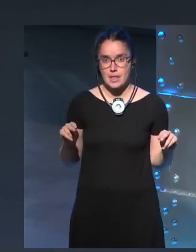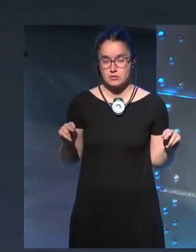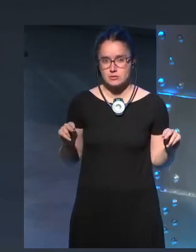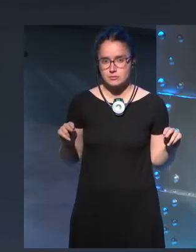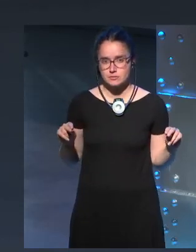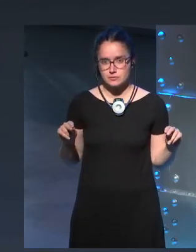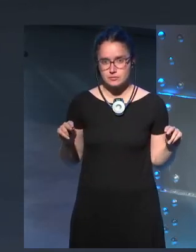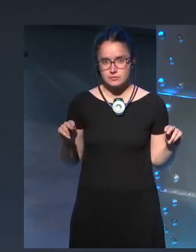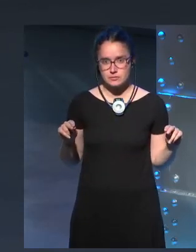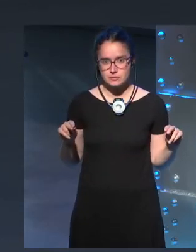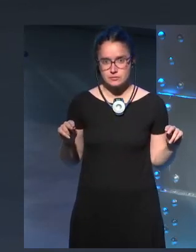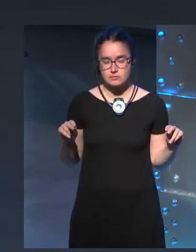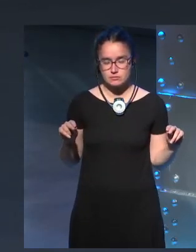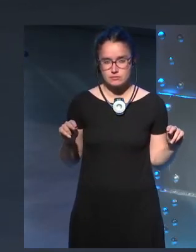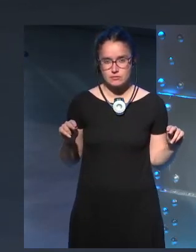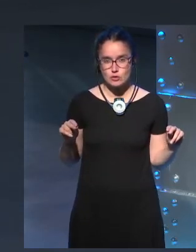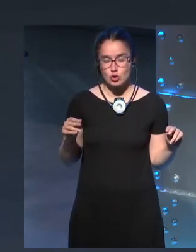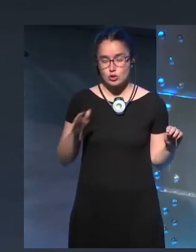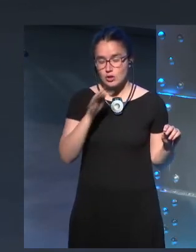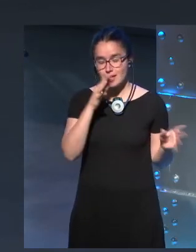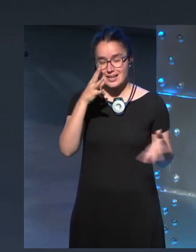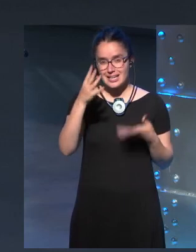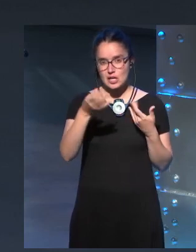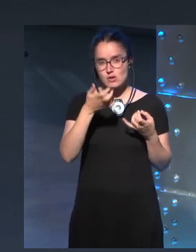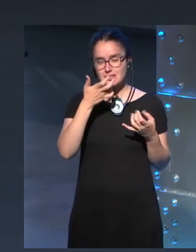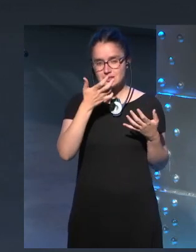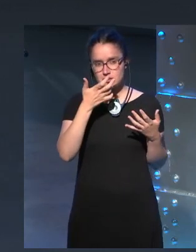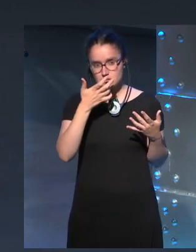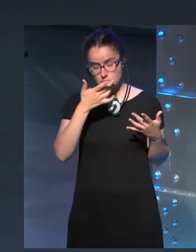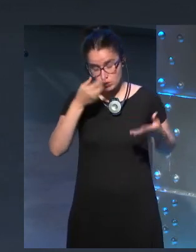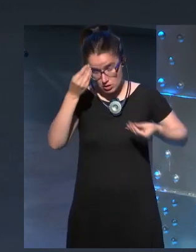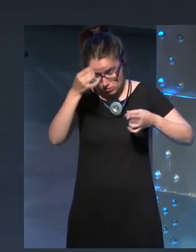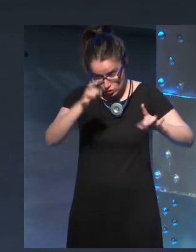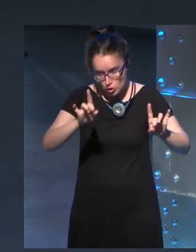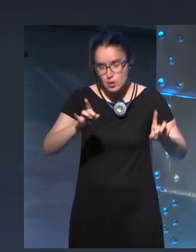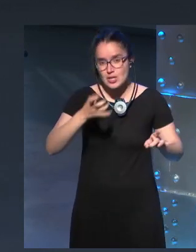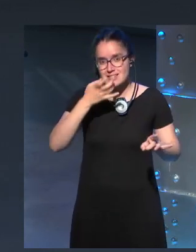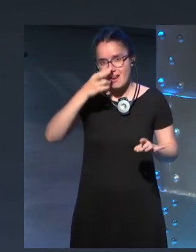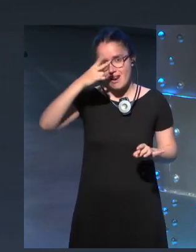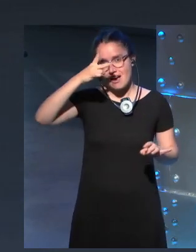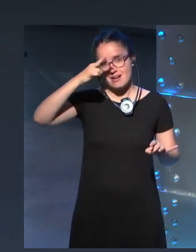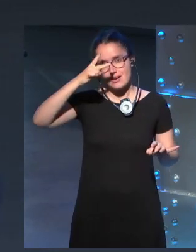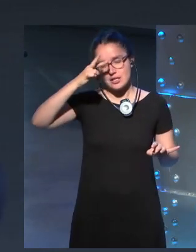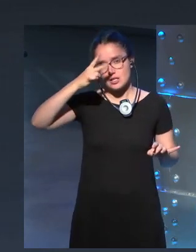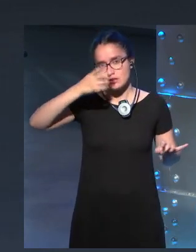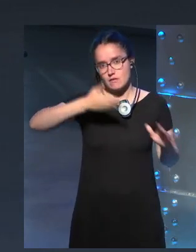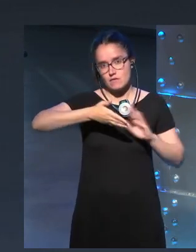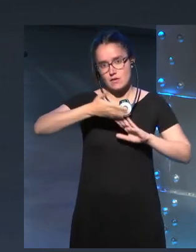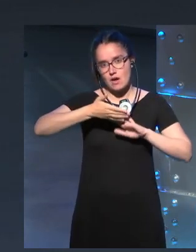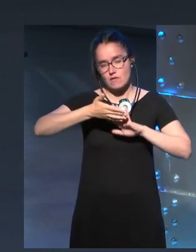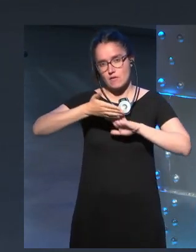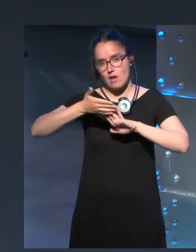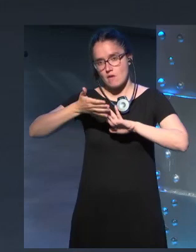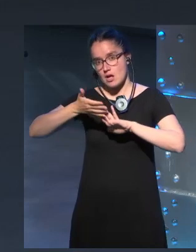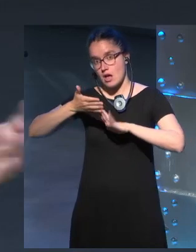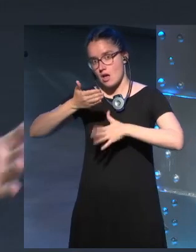the game was over, etc. So I was quite nervous watching those movies. And I don't know if it's going to happen, but if